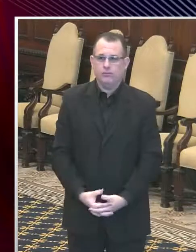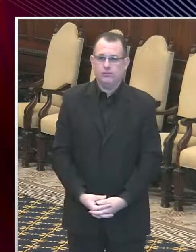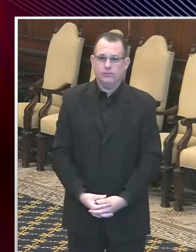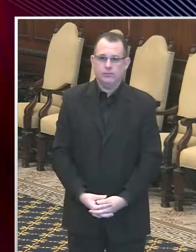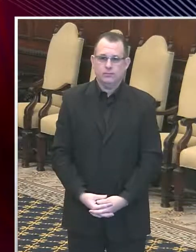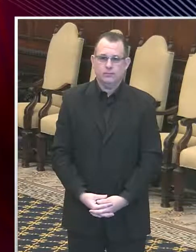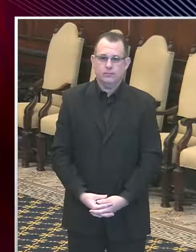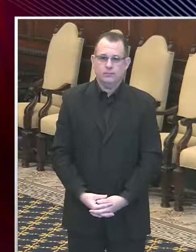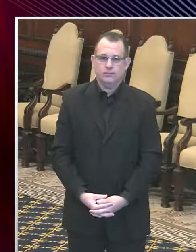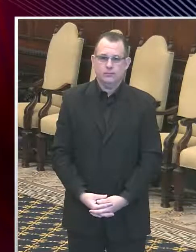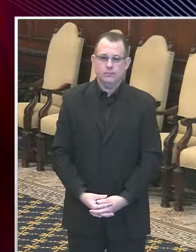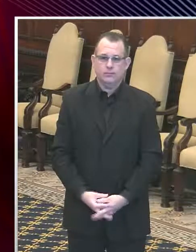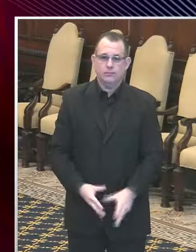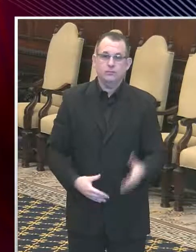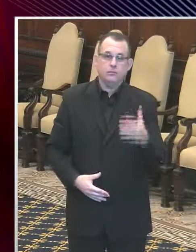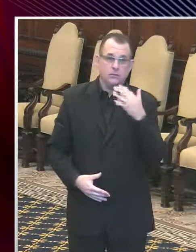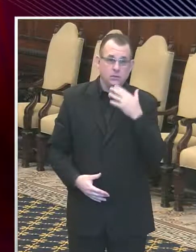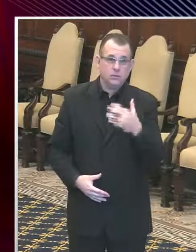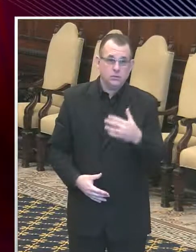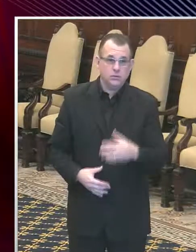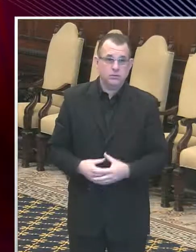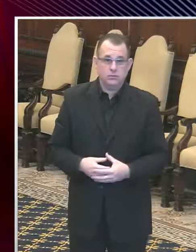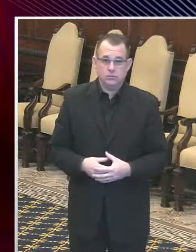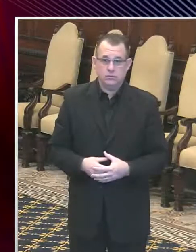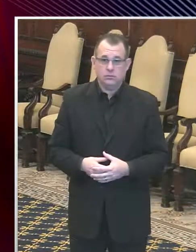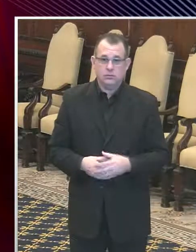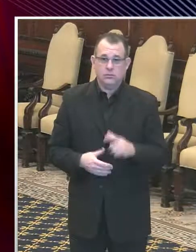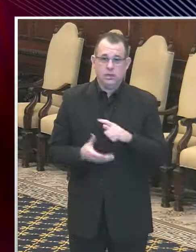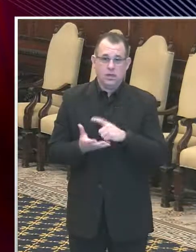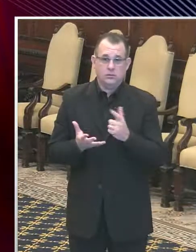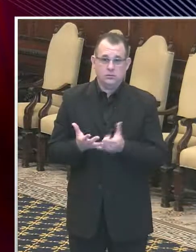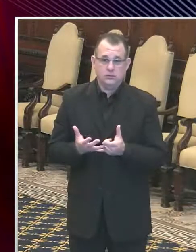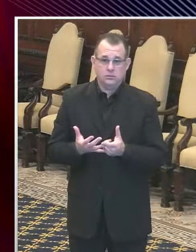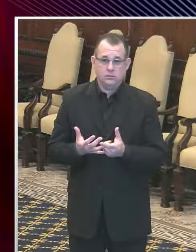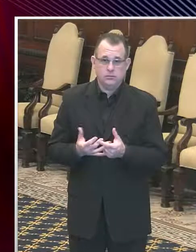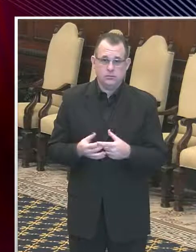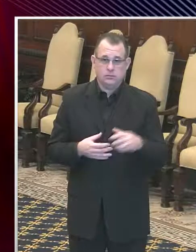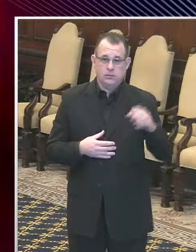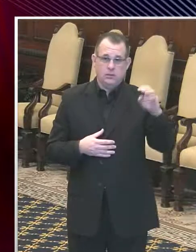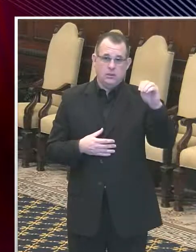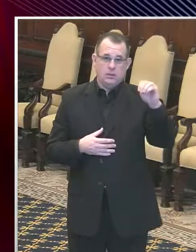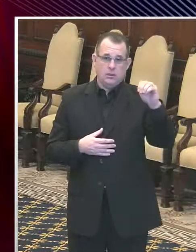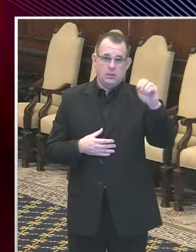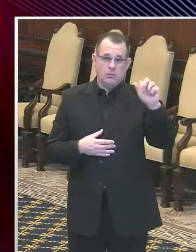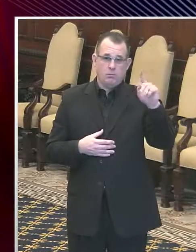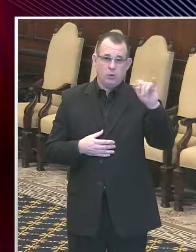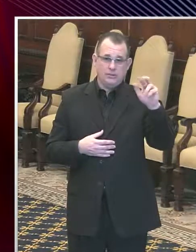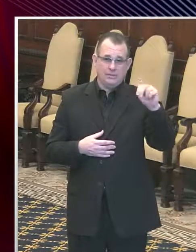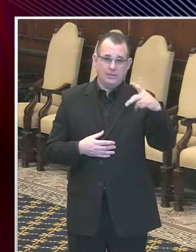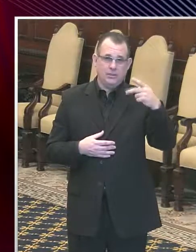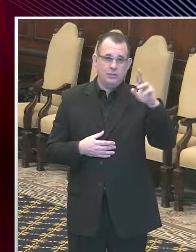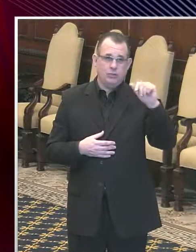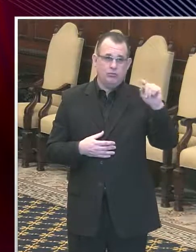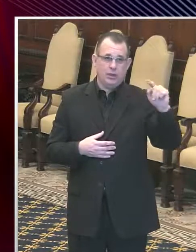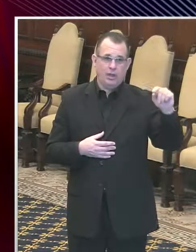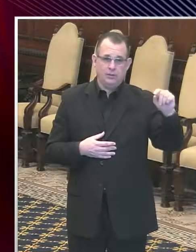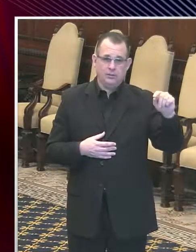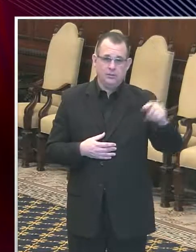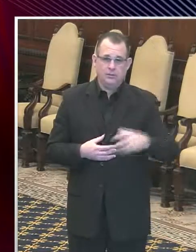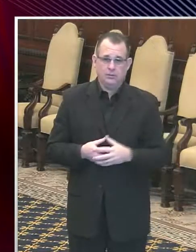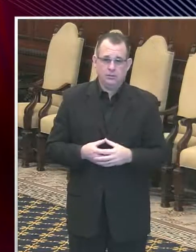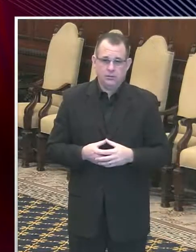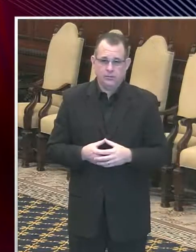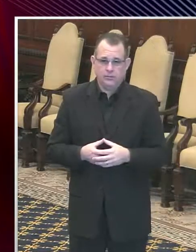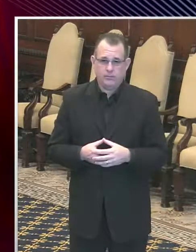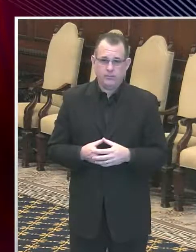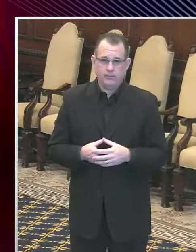Okay, thank you, Rudy. We are going to go to Martin Pratt, Philly YBN. Hey, thank